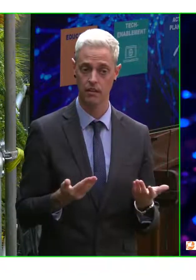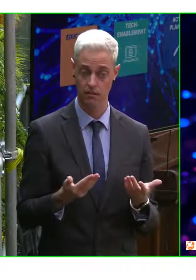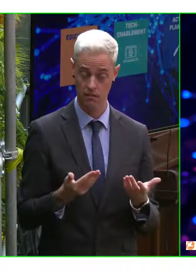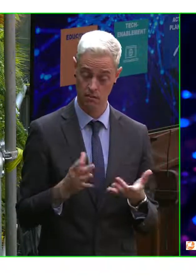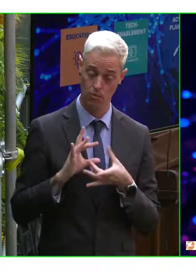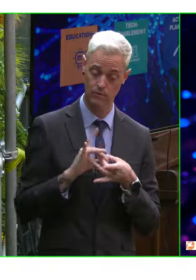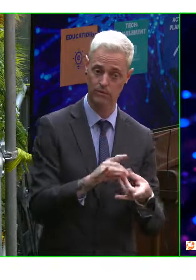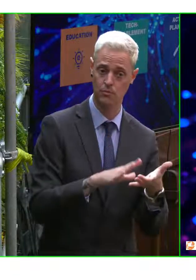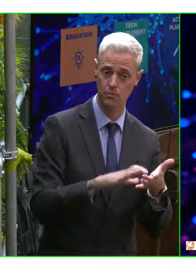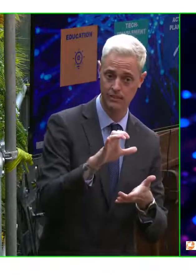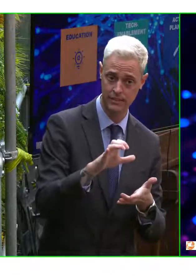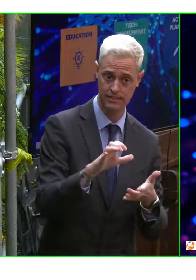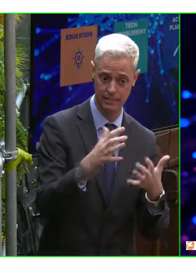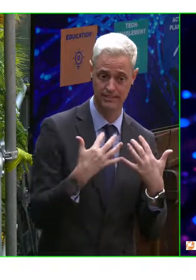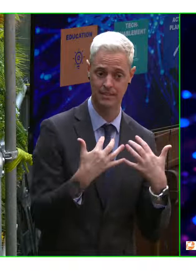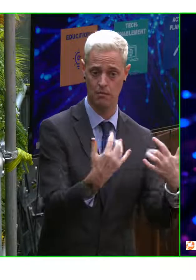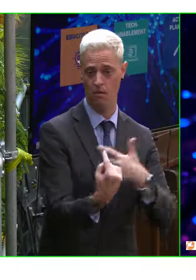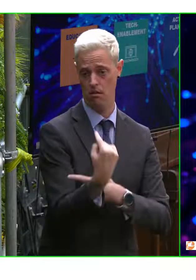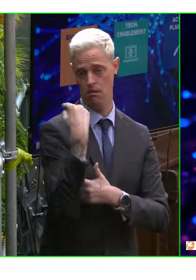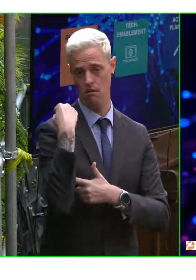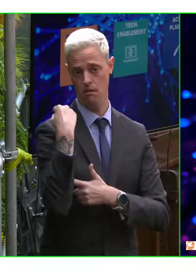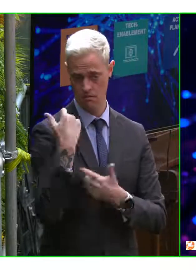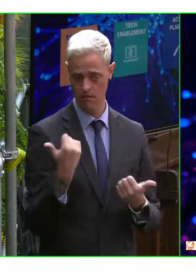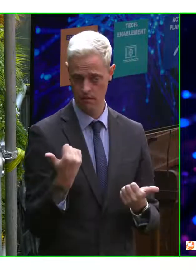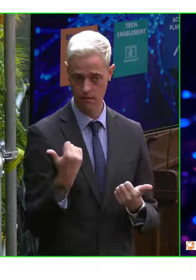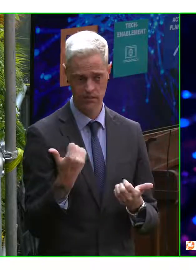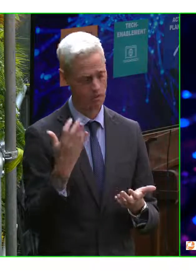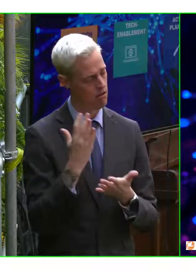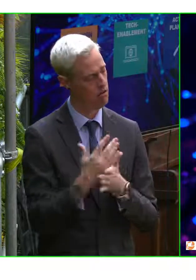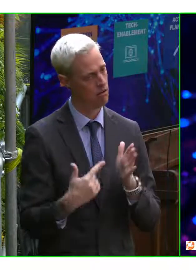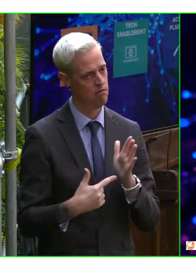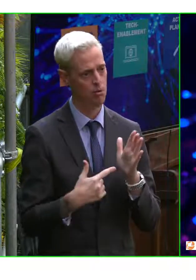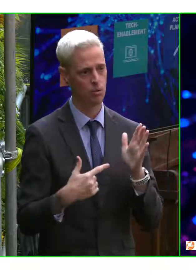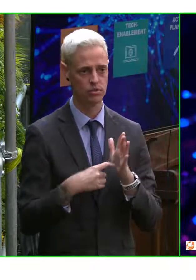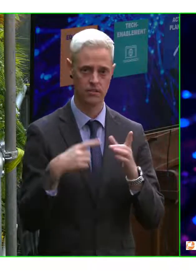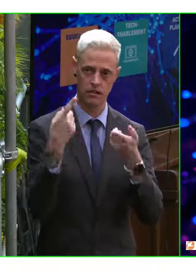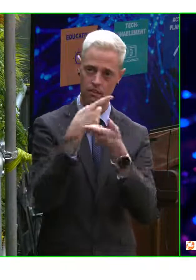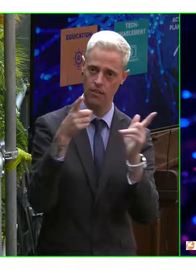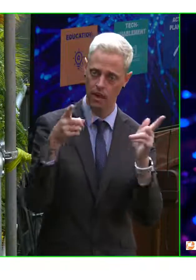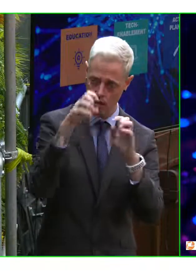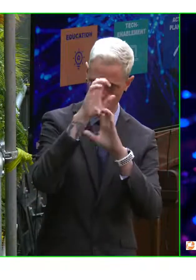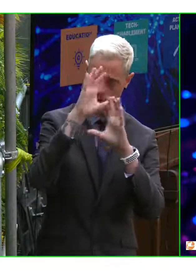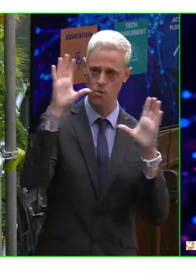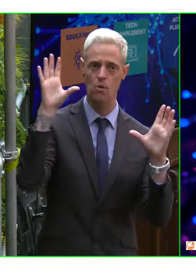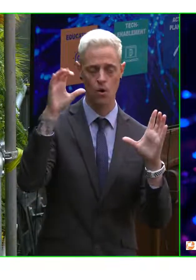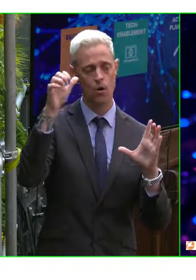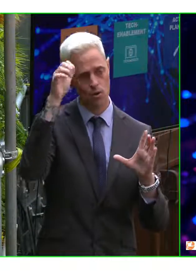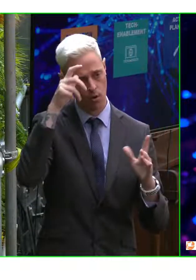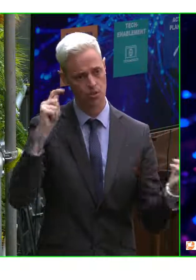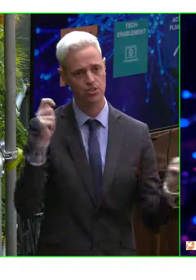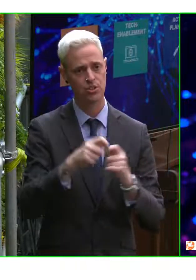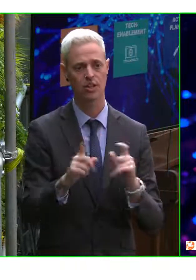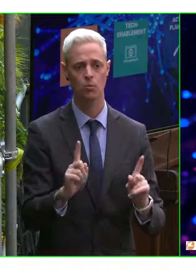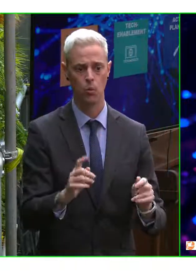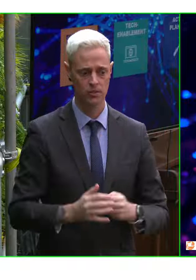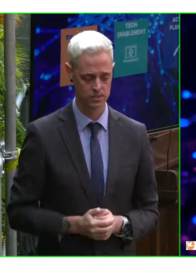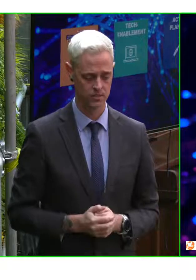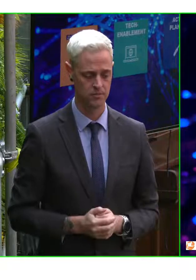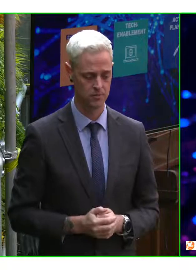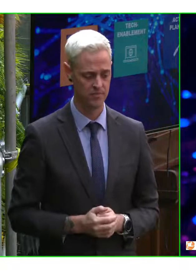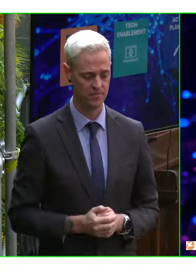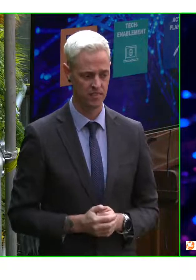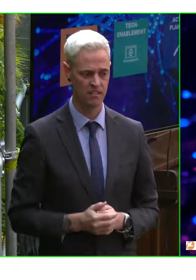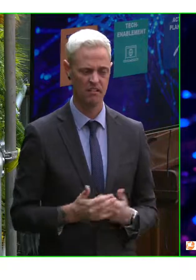Manchester Community Assembly the other week. So it's really, really critical to help understand what's needed and go a bit beyond just